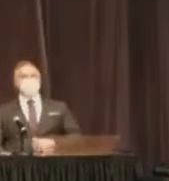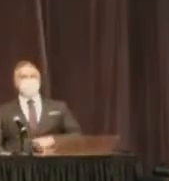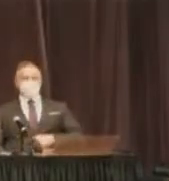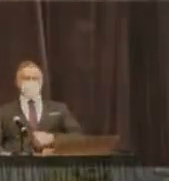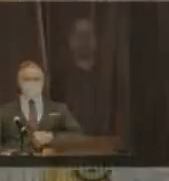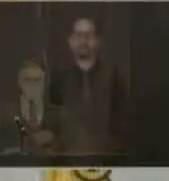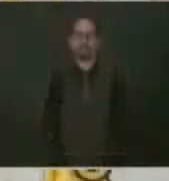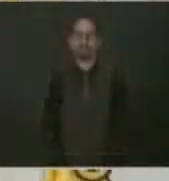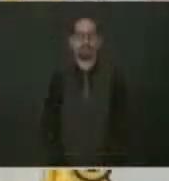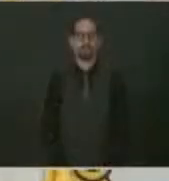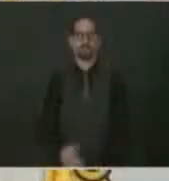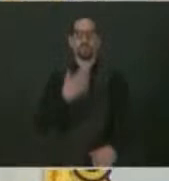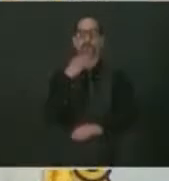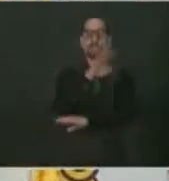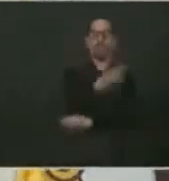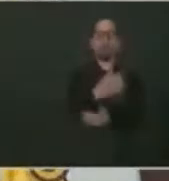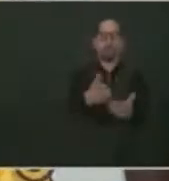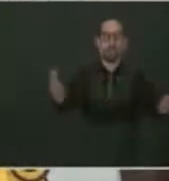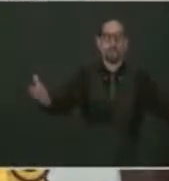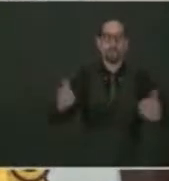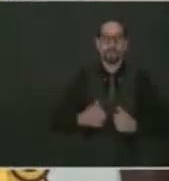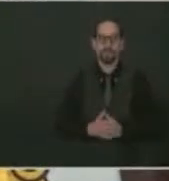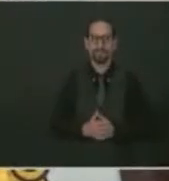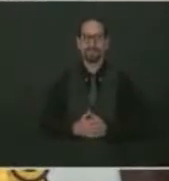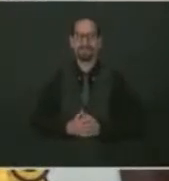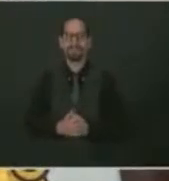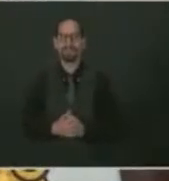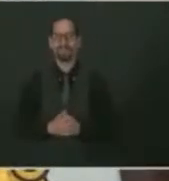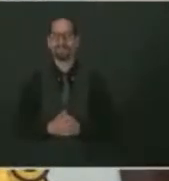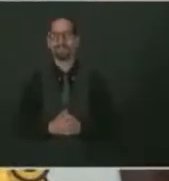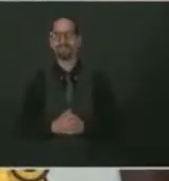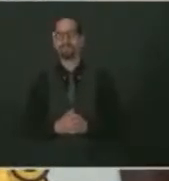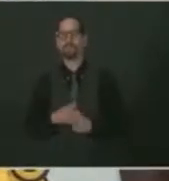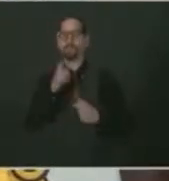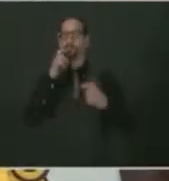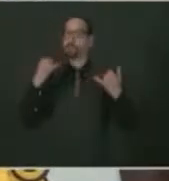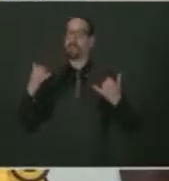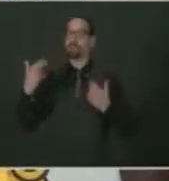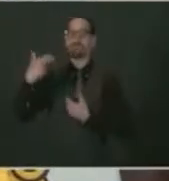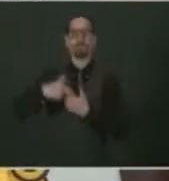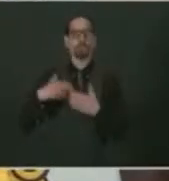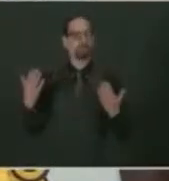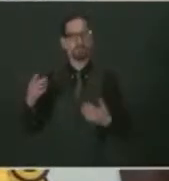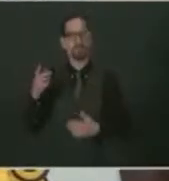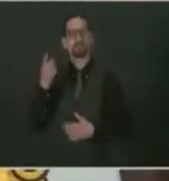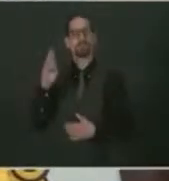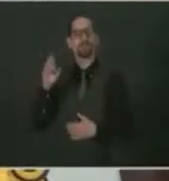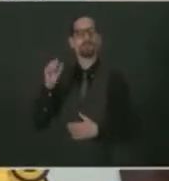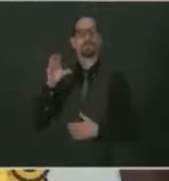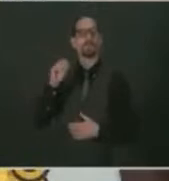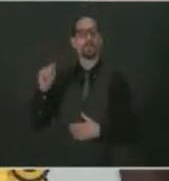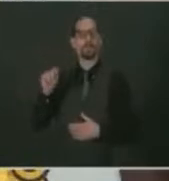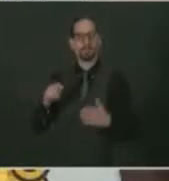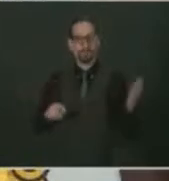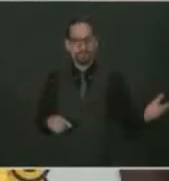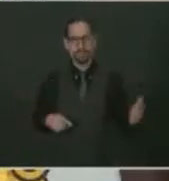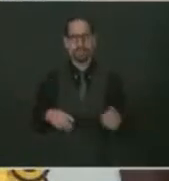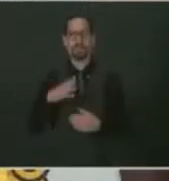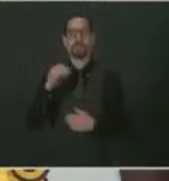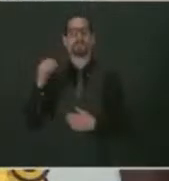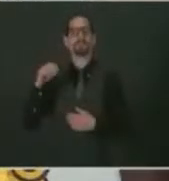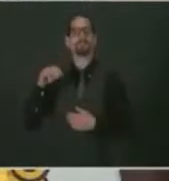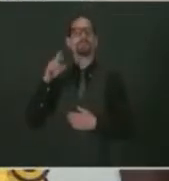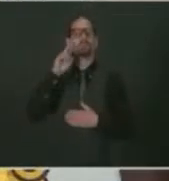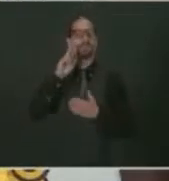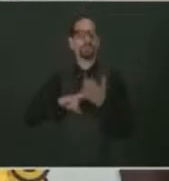Good afternoon, everyone. And I'm joined here today, Dr. Alexander Scott, Stephen Pryor with Commerce,